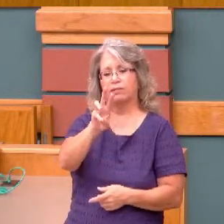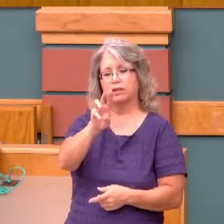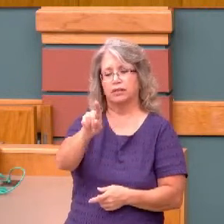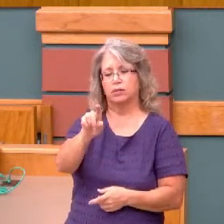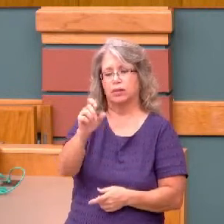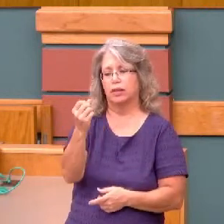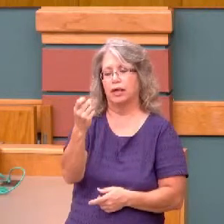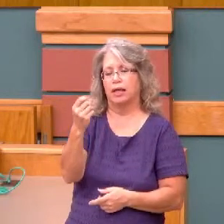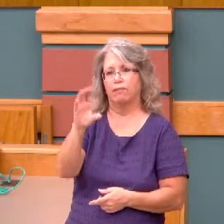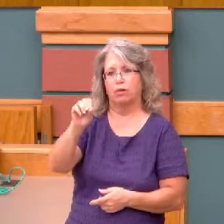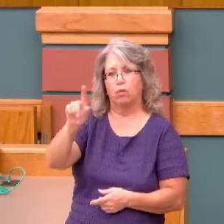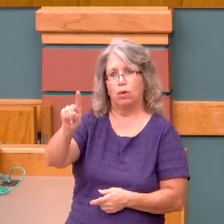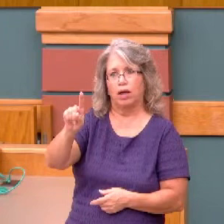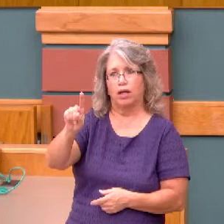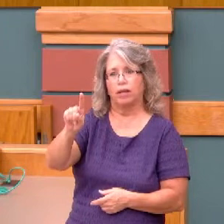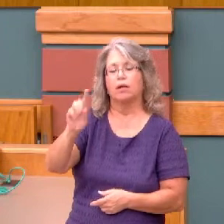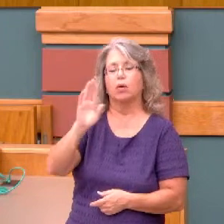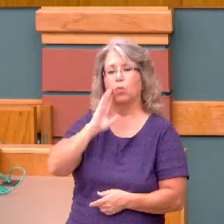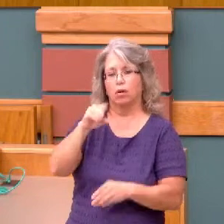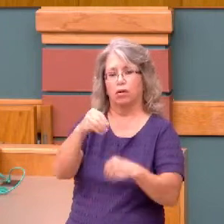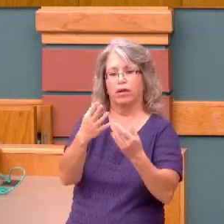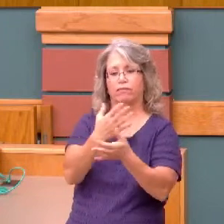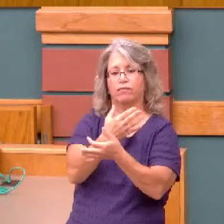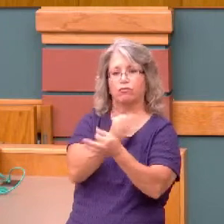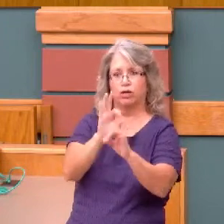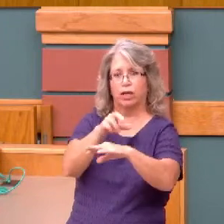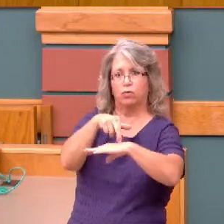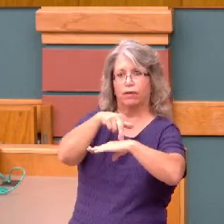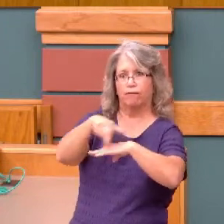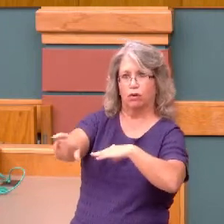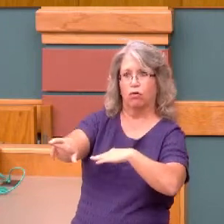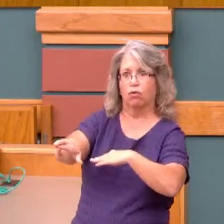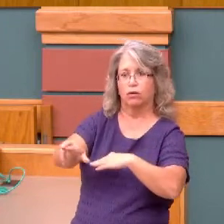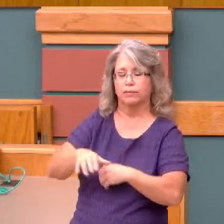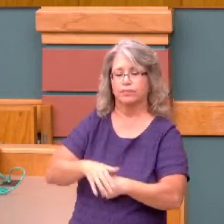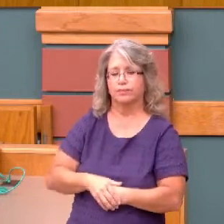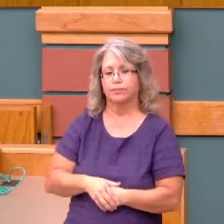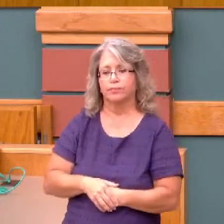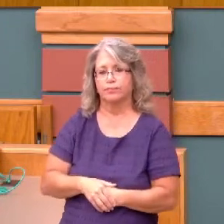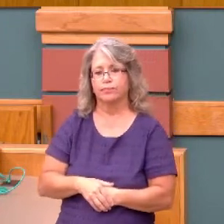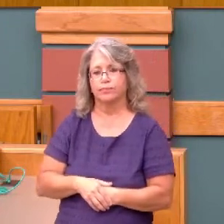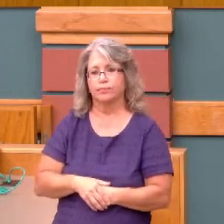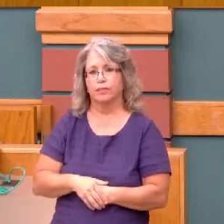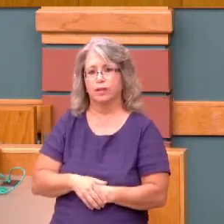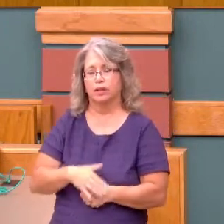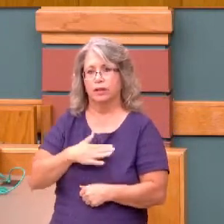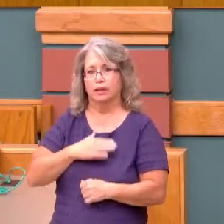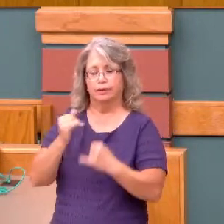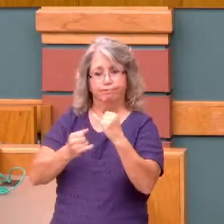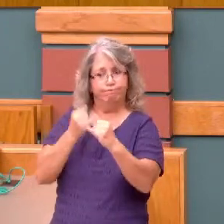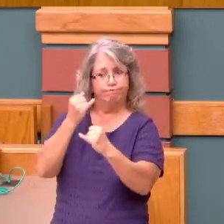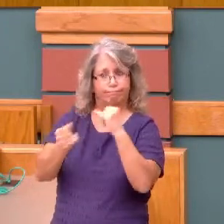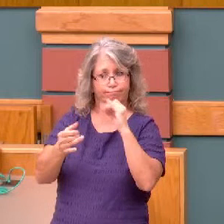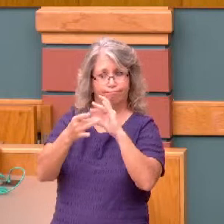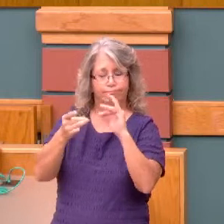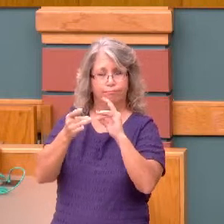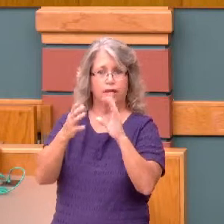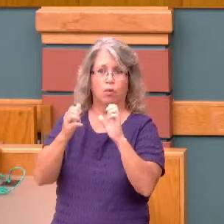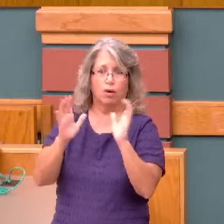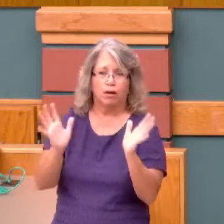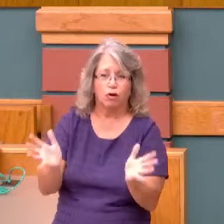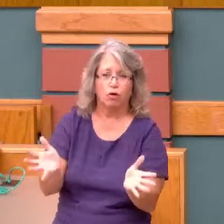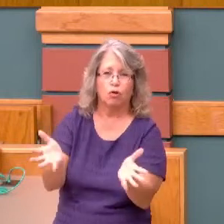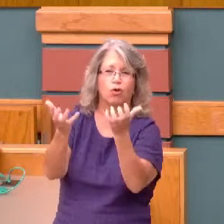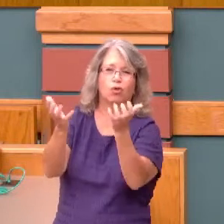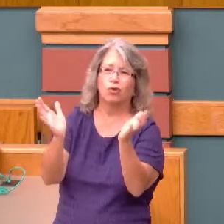361-561-1101 for a free referral. So finally, I just want to urge everyone to please protect